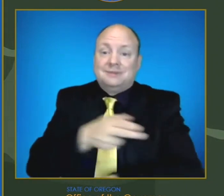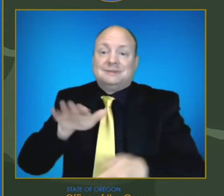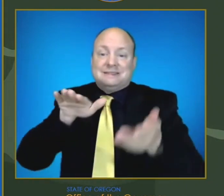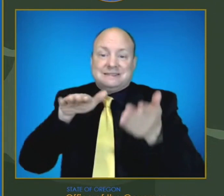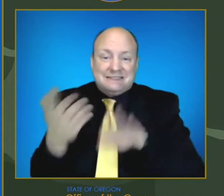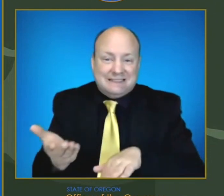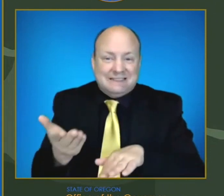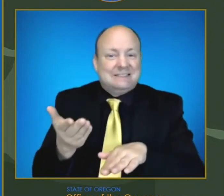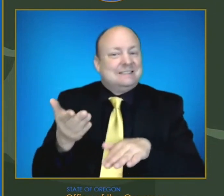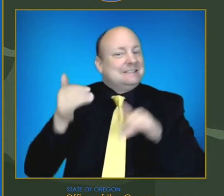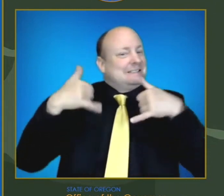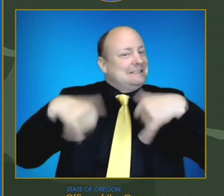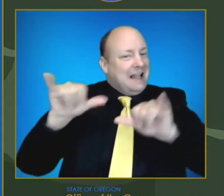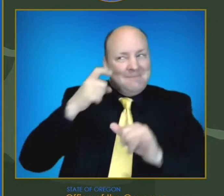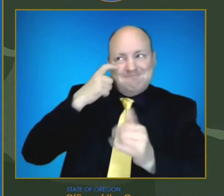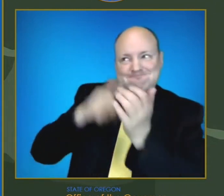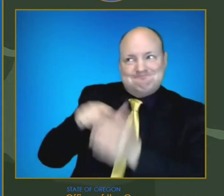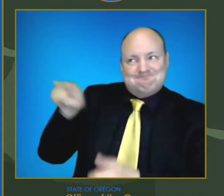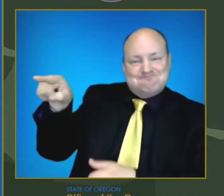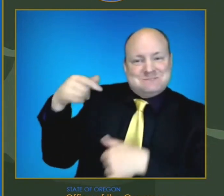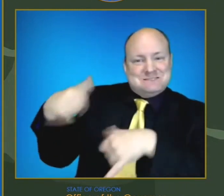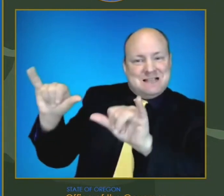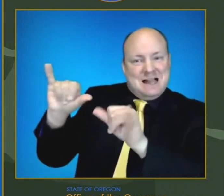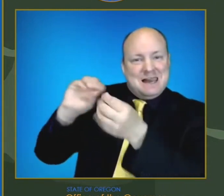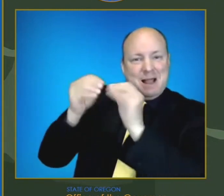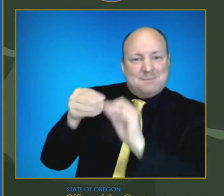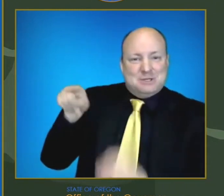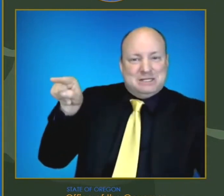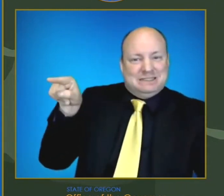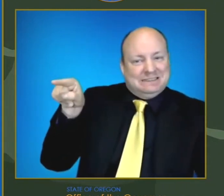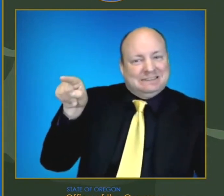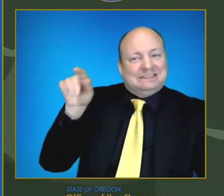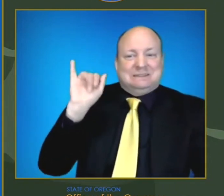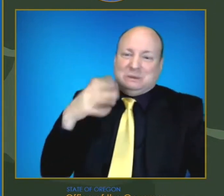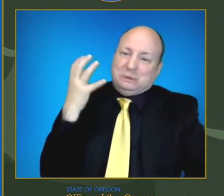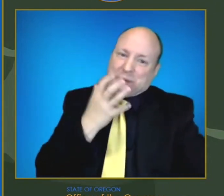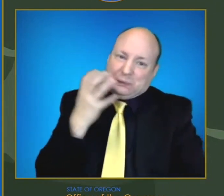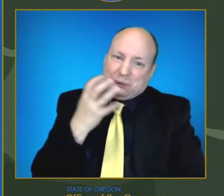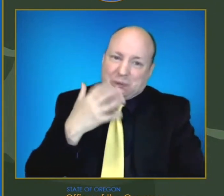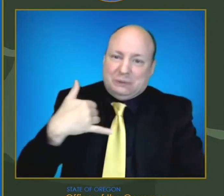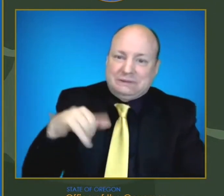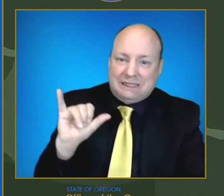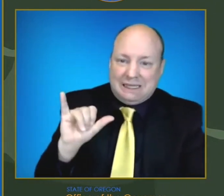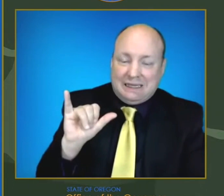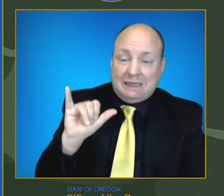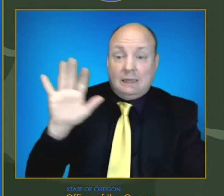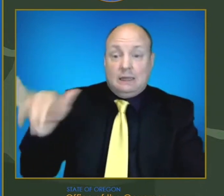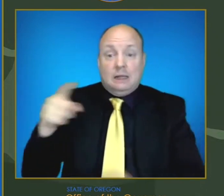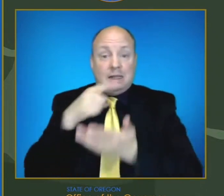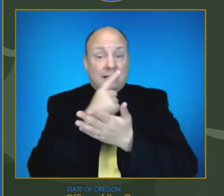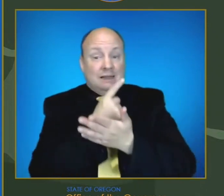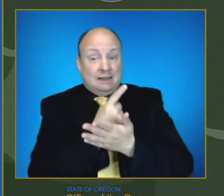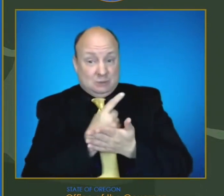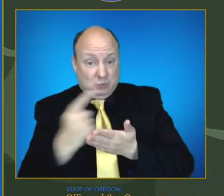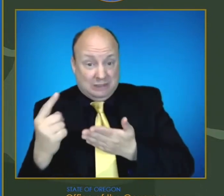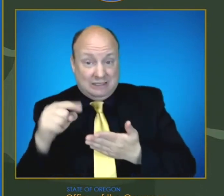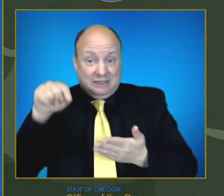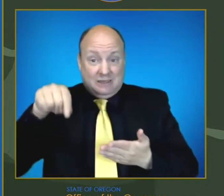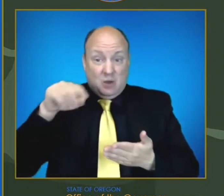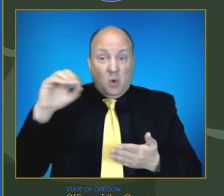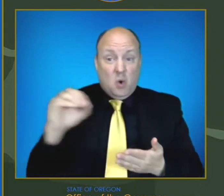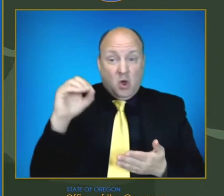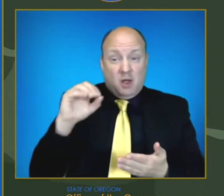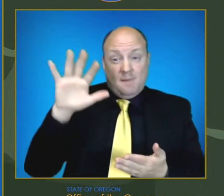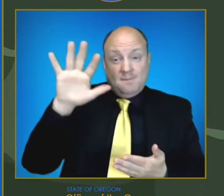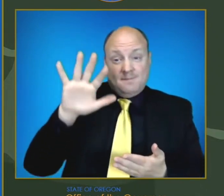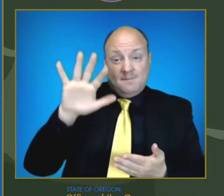and the last indicators to change, remain high. Over the past week, Oregon recorded 57 COVID-19